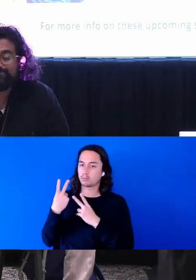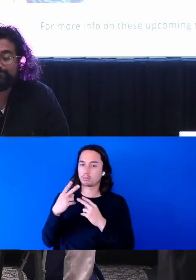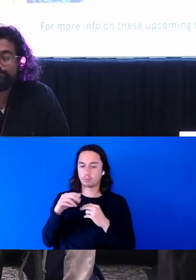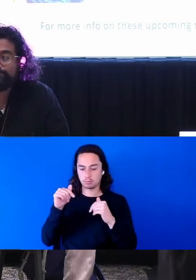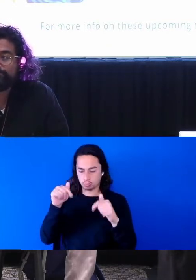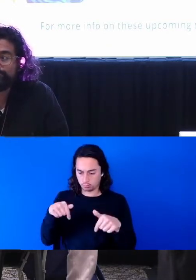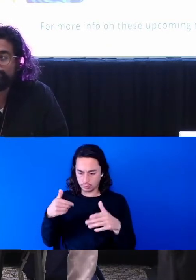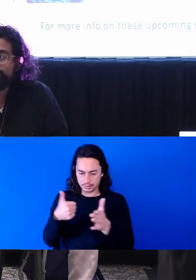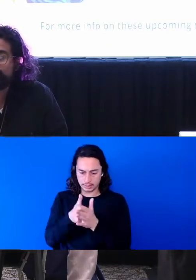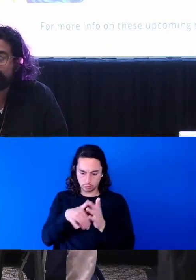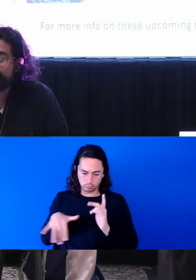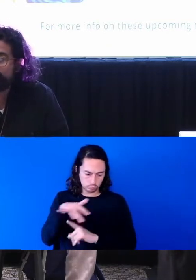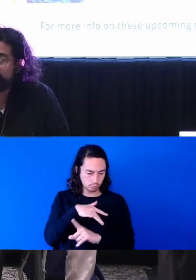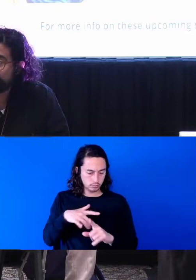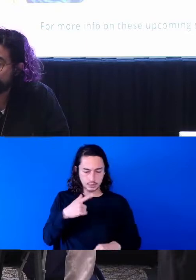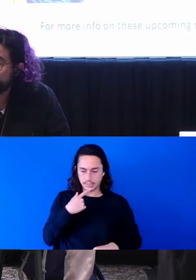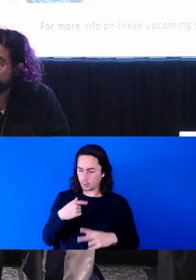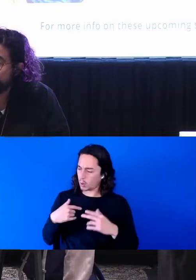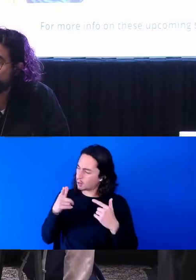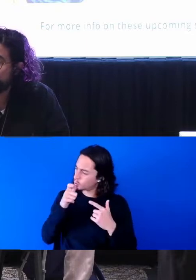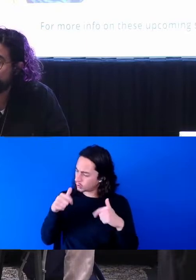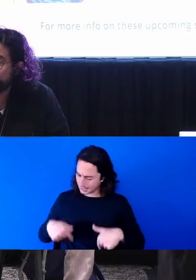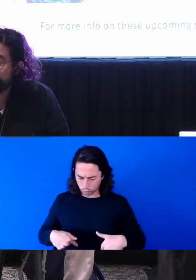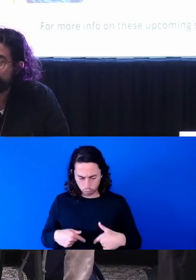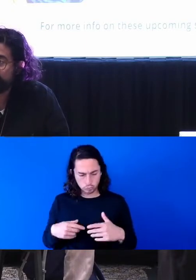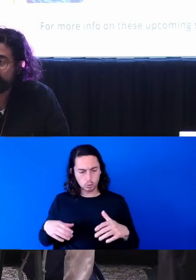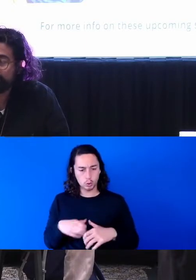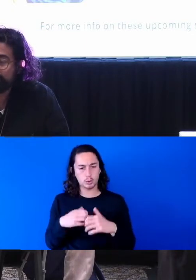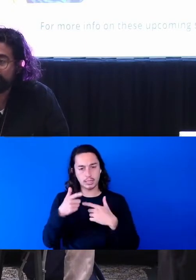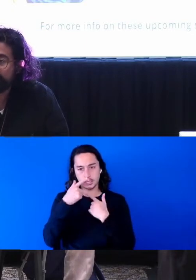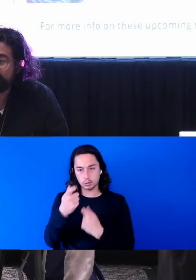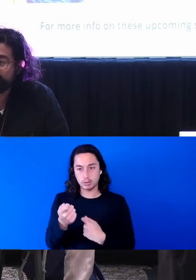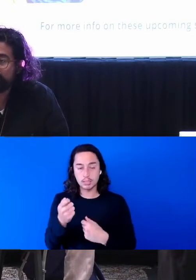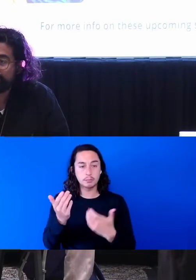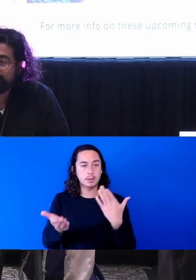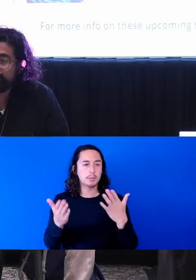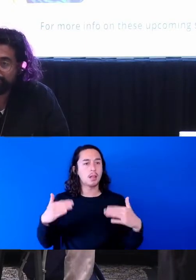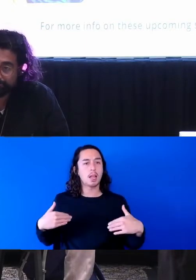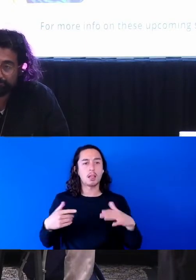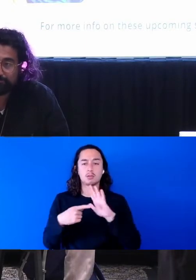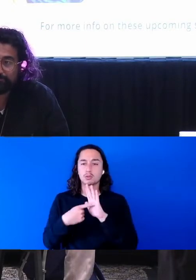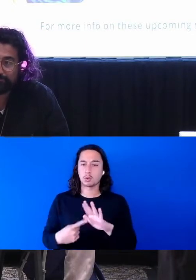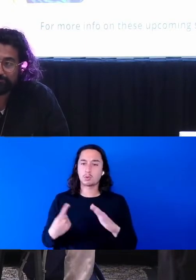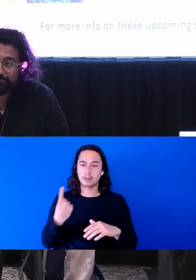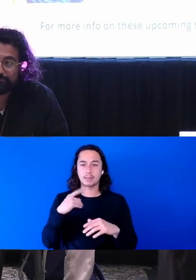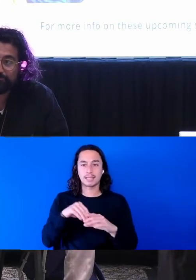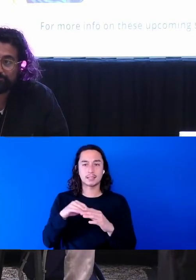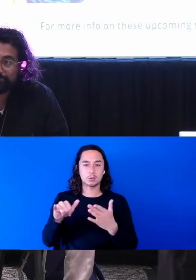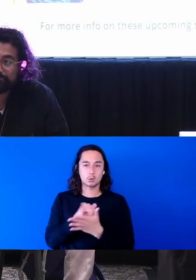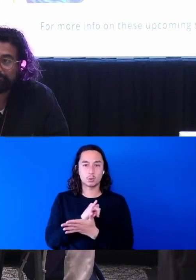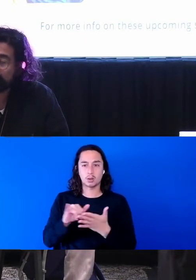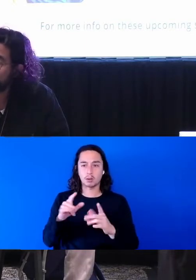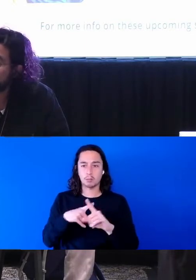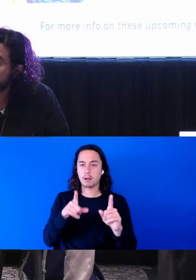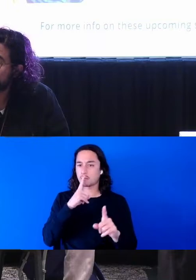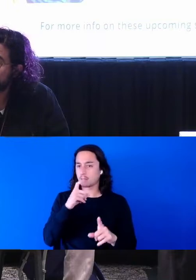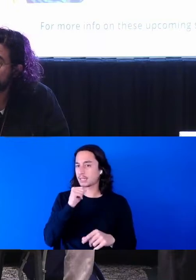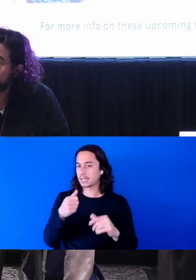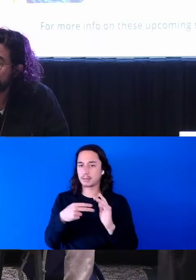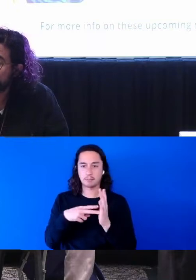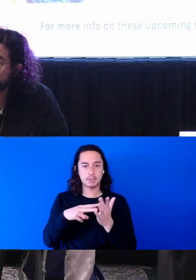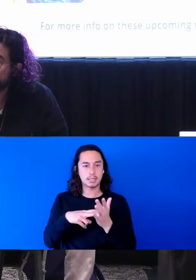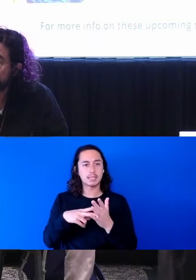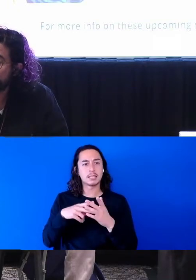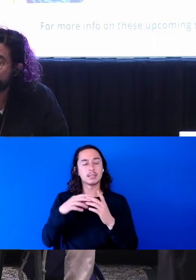being like, who's here, who's doing something interesting? And maybe they haven't shown something in New York, but that doesn't actually mean that, especially with the